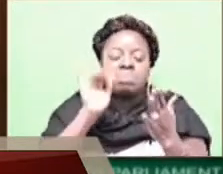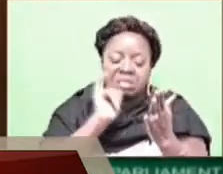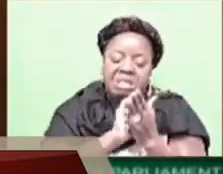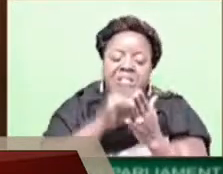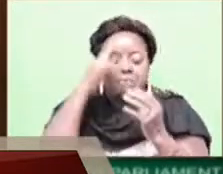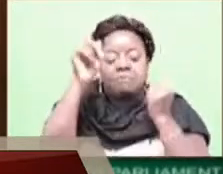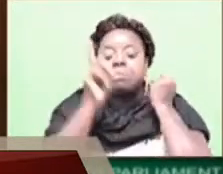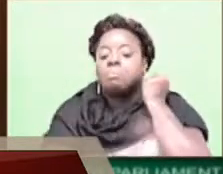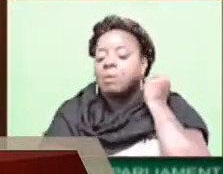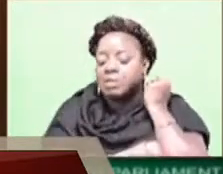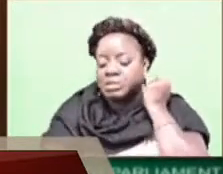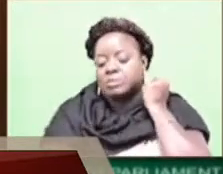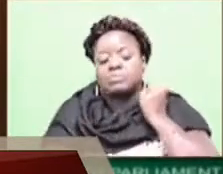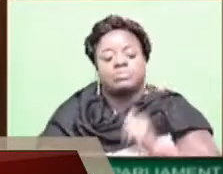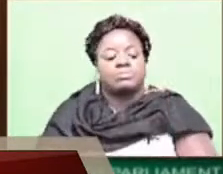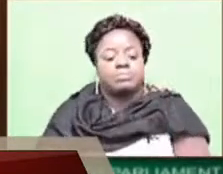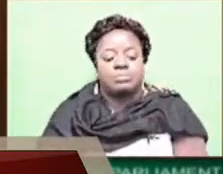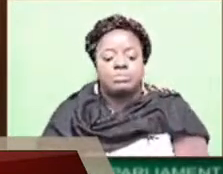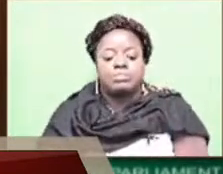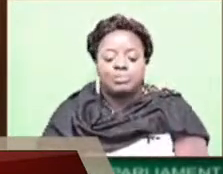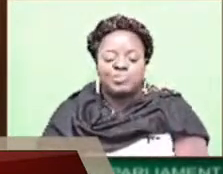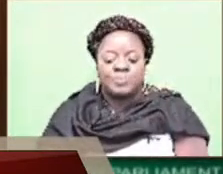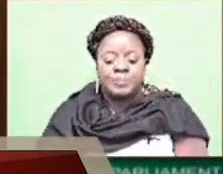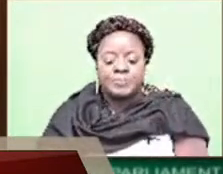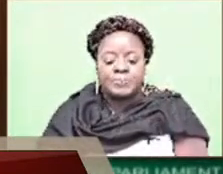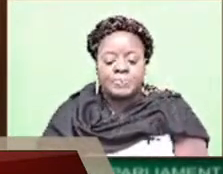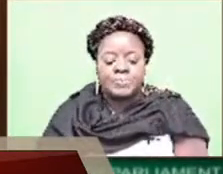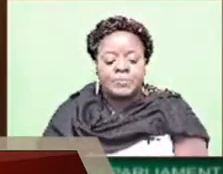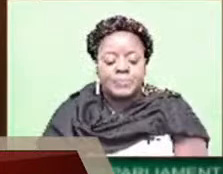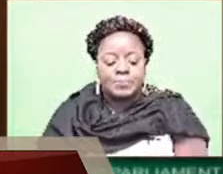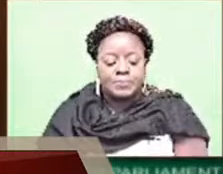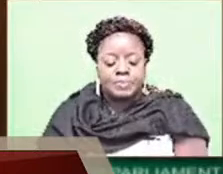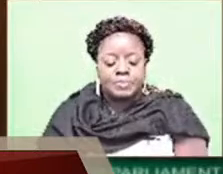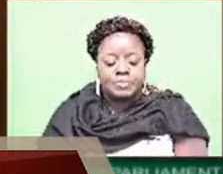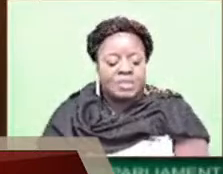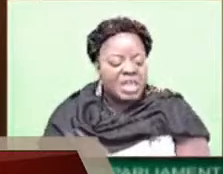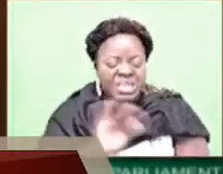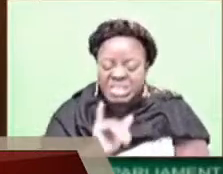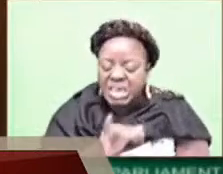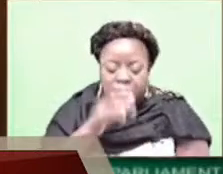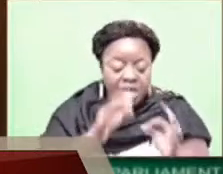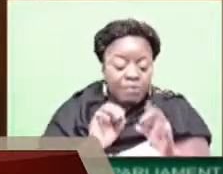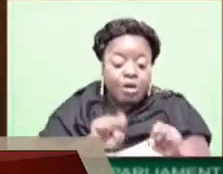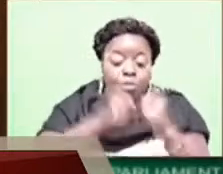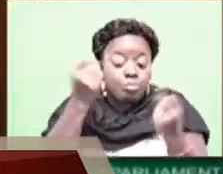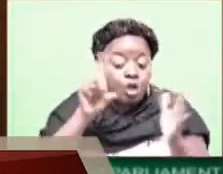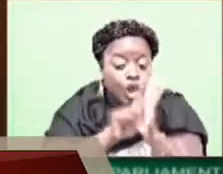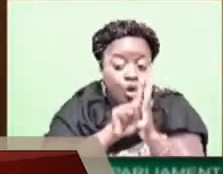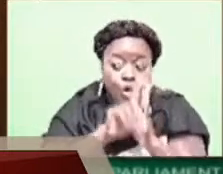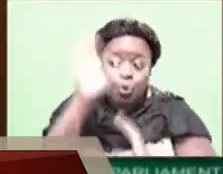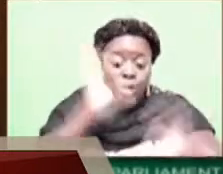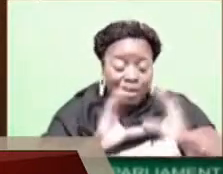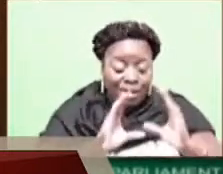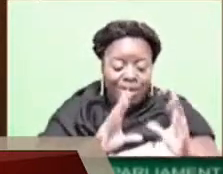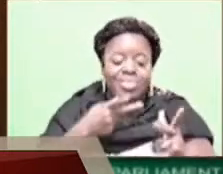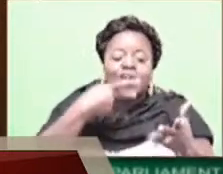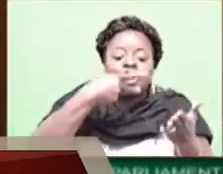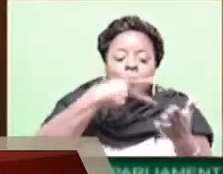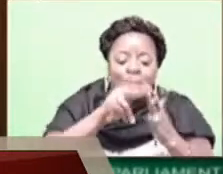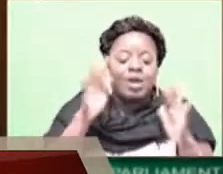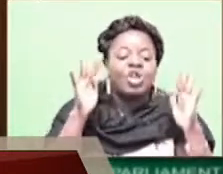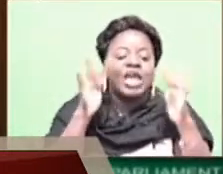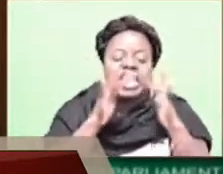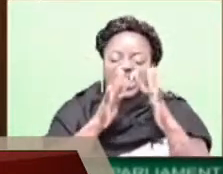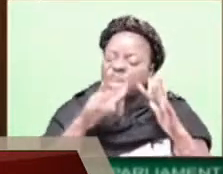services, including the motor vehicle and road traffic demerit point system and fixed penalty system, which is actively in operation